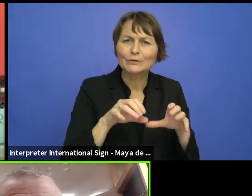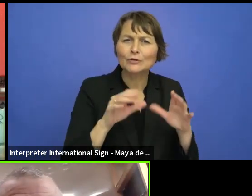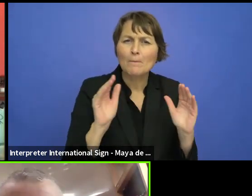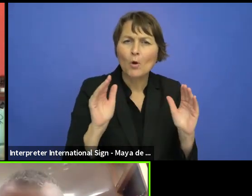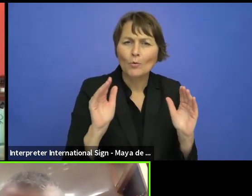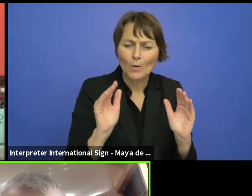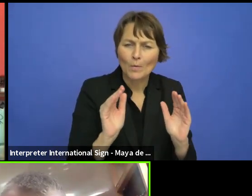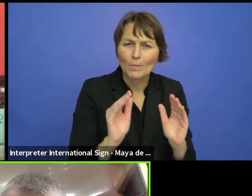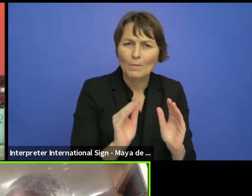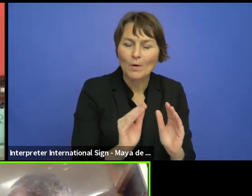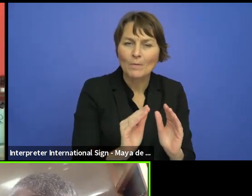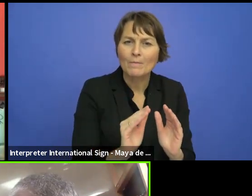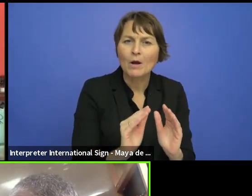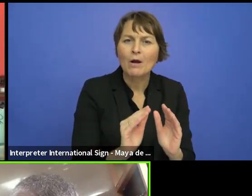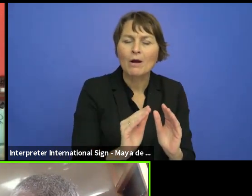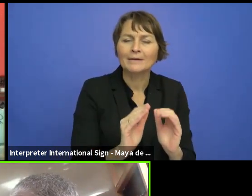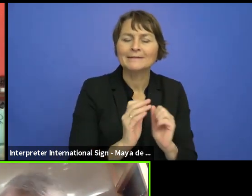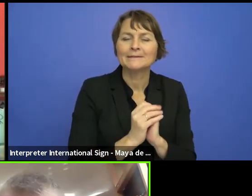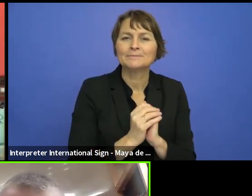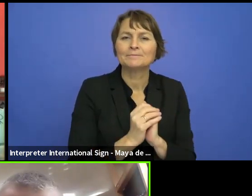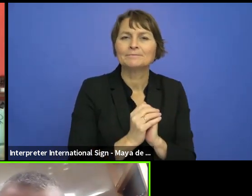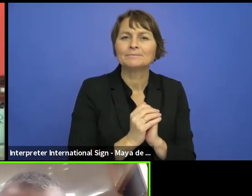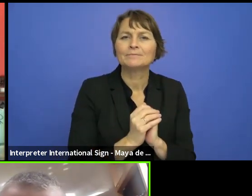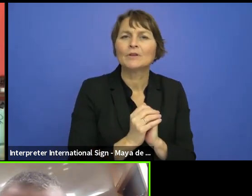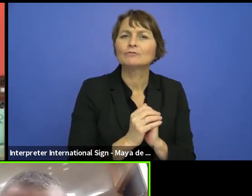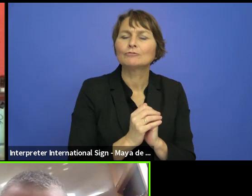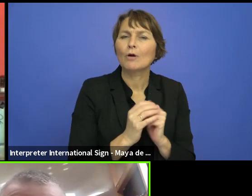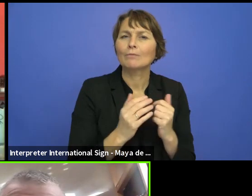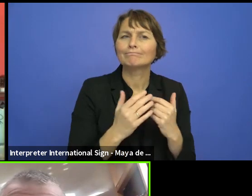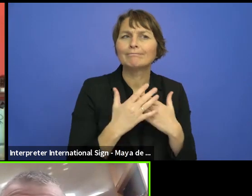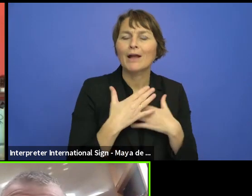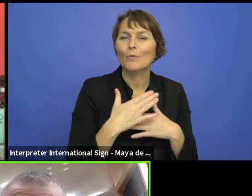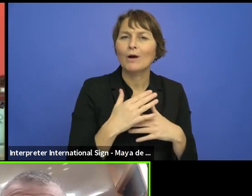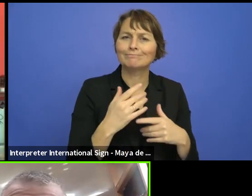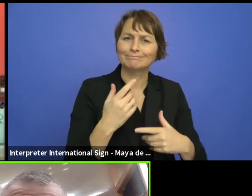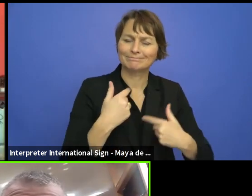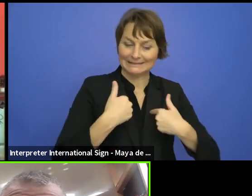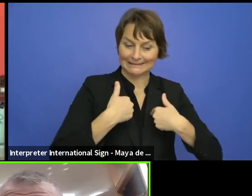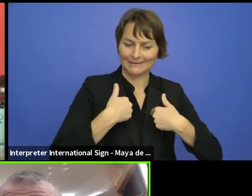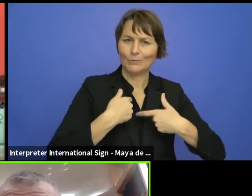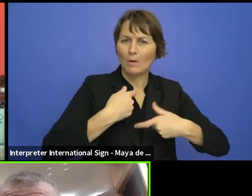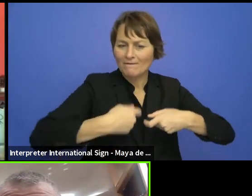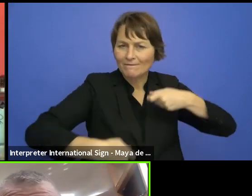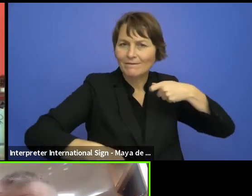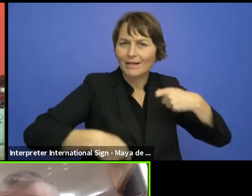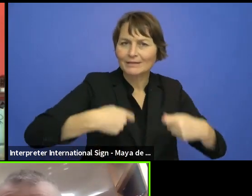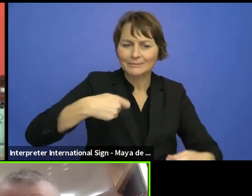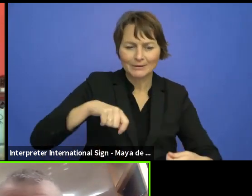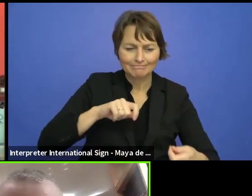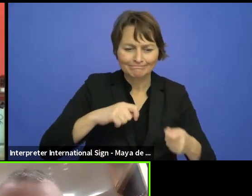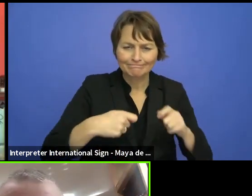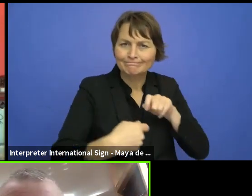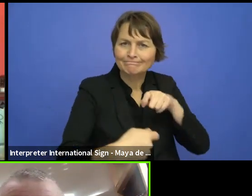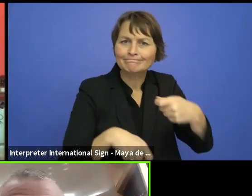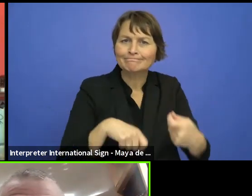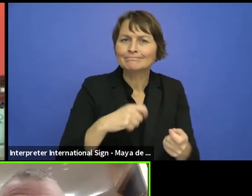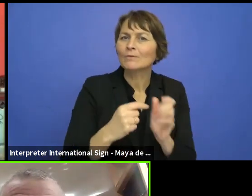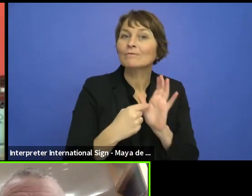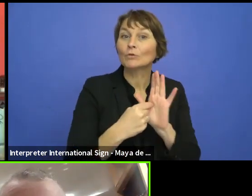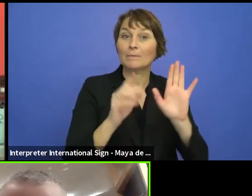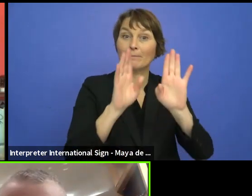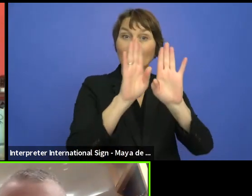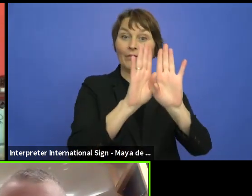be as flexible as possible towards theater structures. Let's say to the